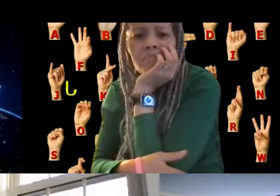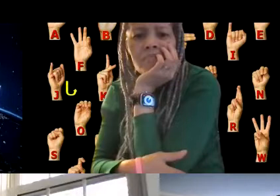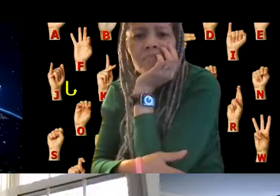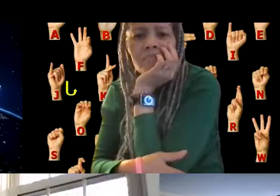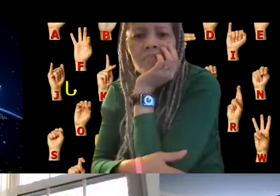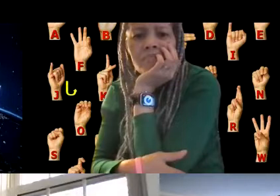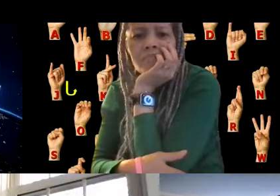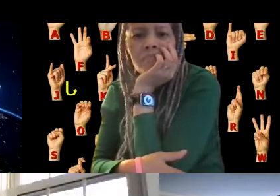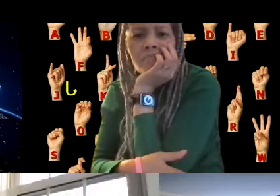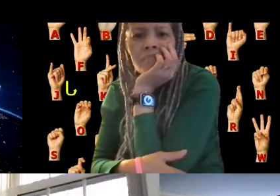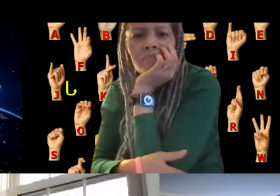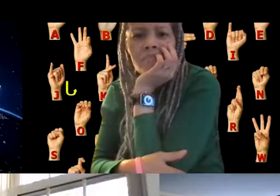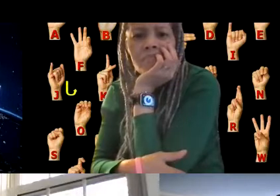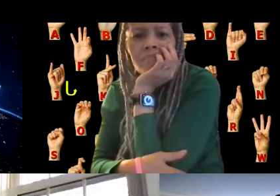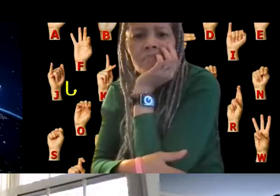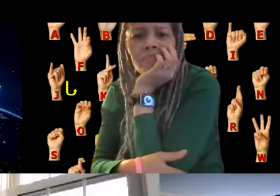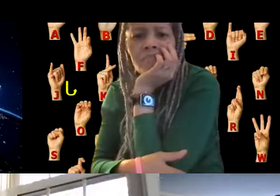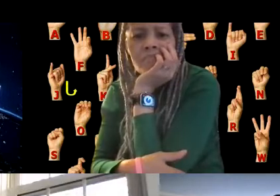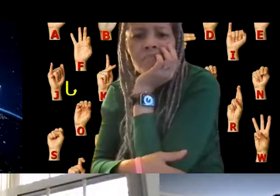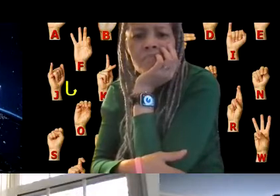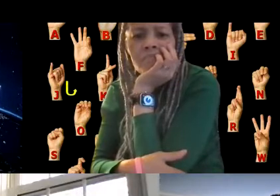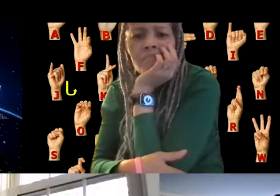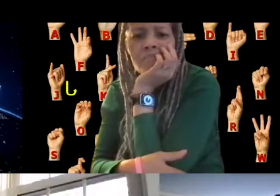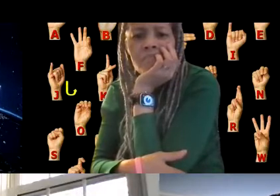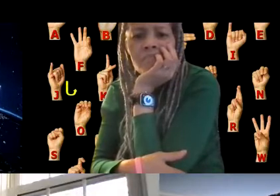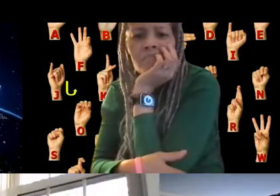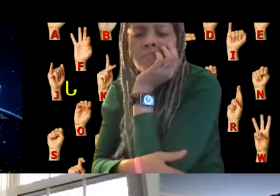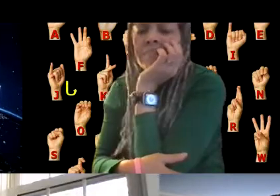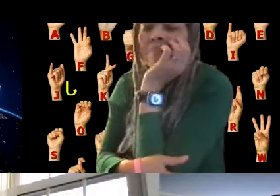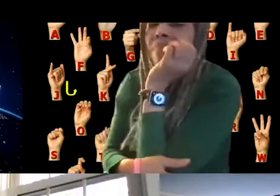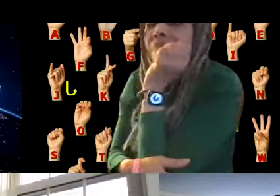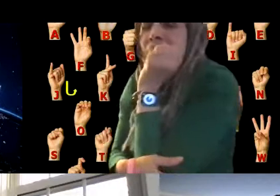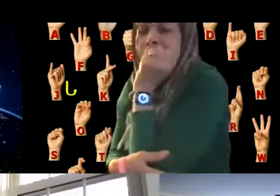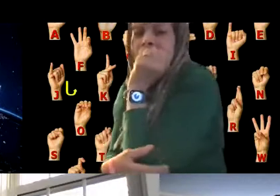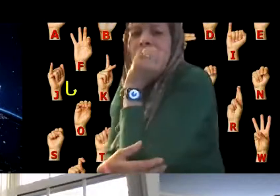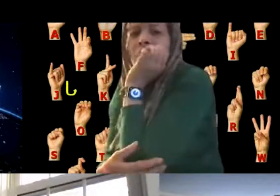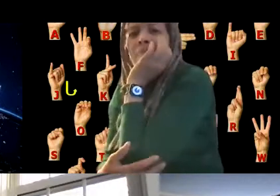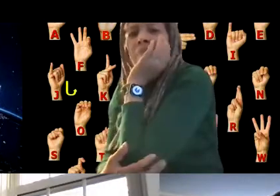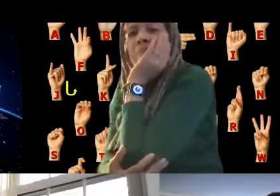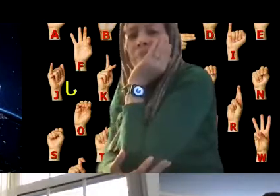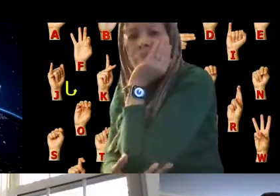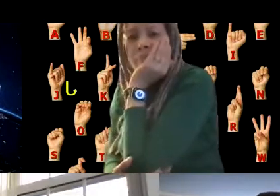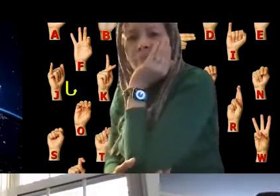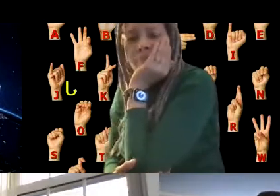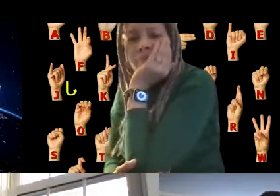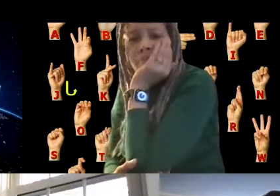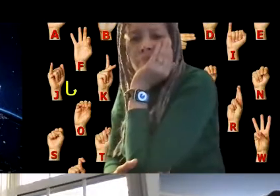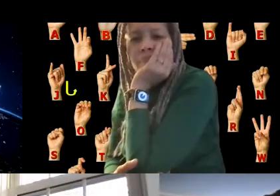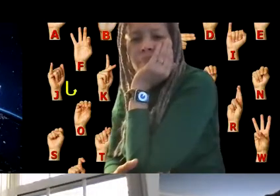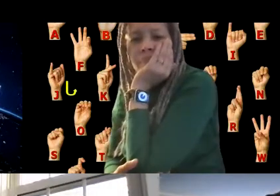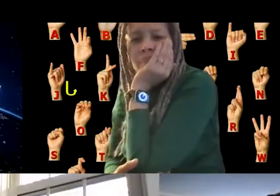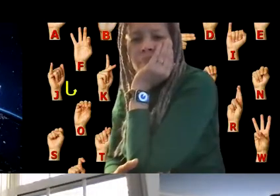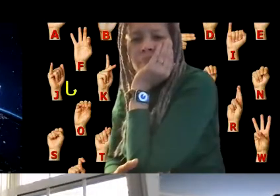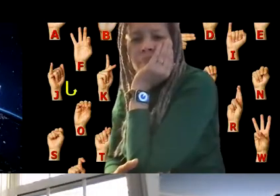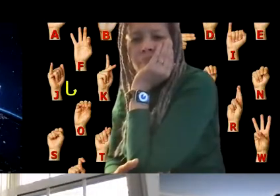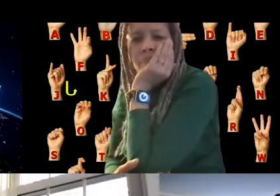which is truly unfortunate. And I mean, I think today, obviously, Inauguration Day is that's a big part